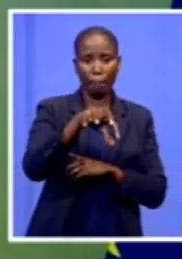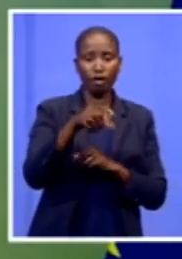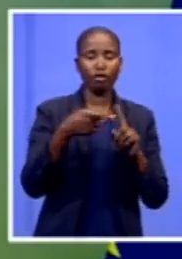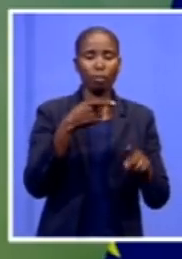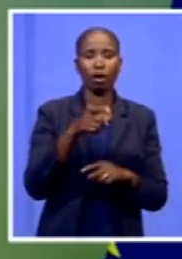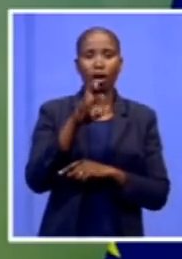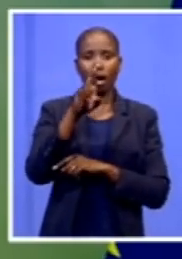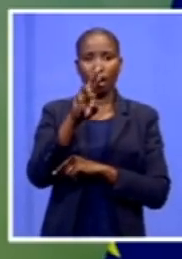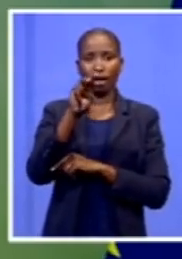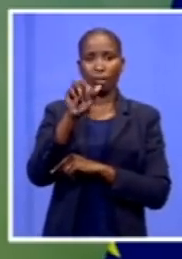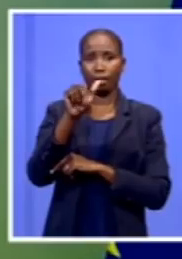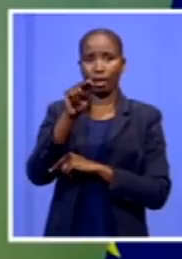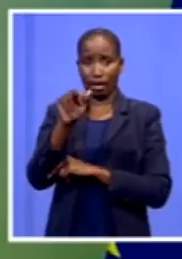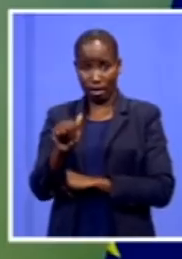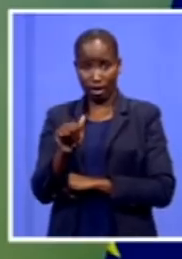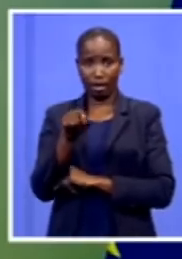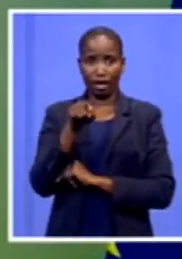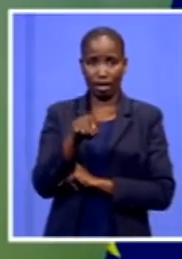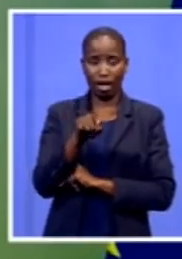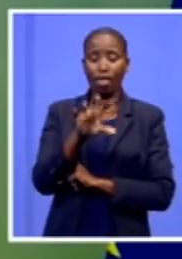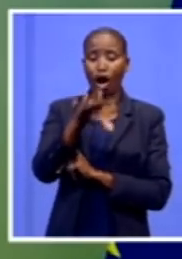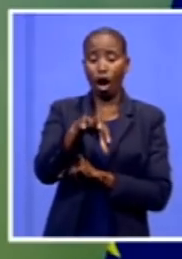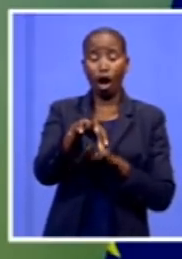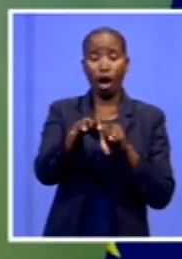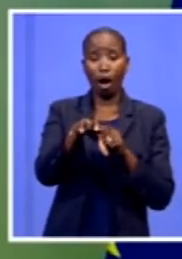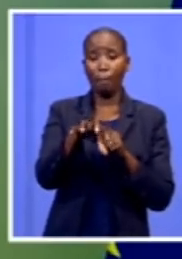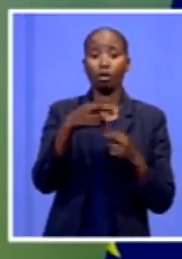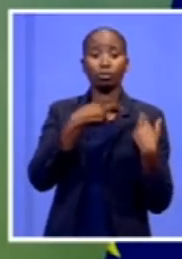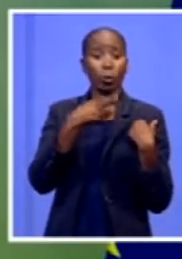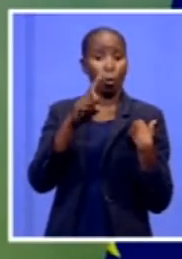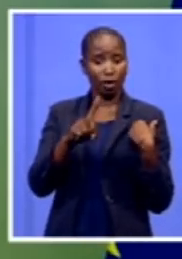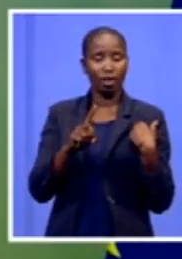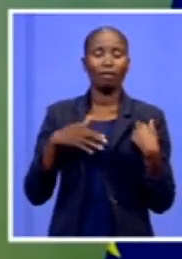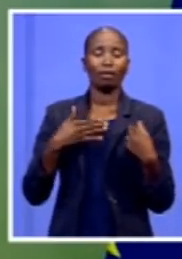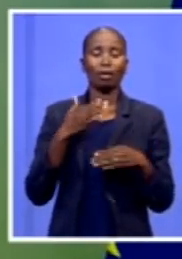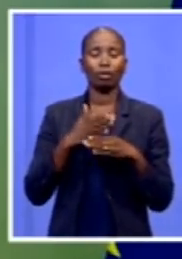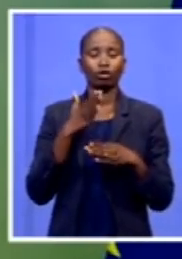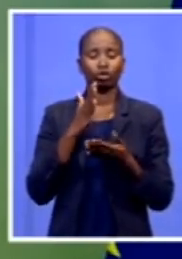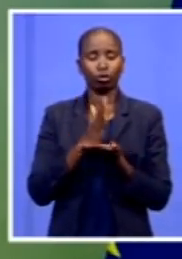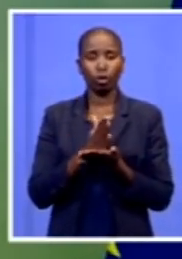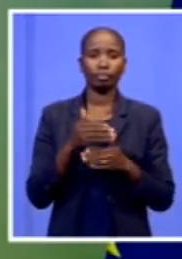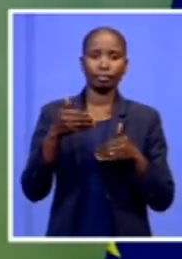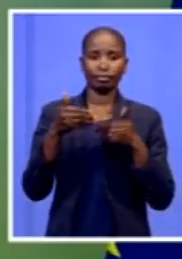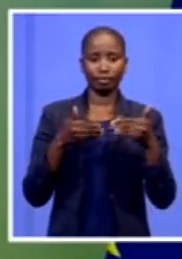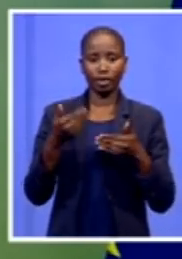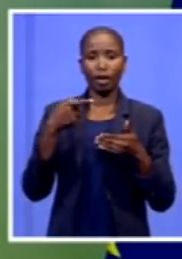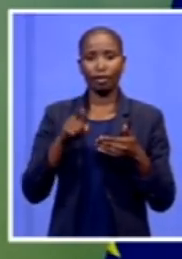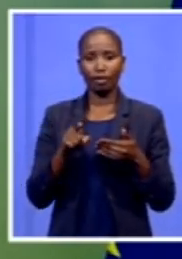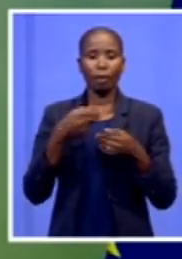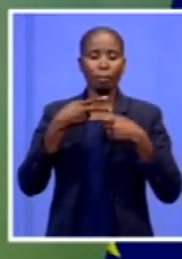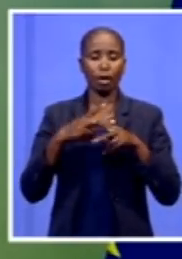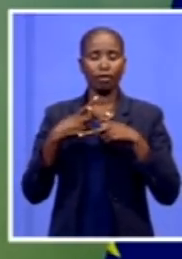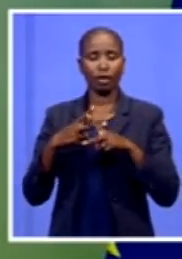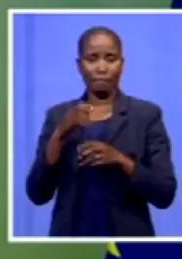aim of the hub is to provide a facility where manufacturers from low and lower middle income countries